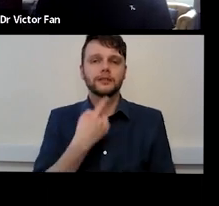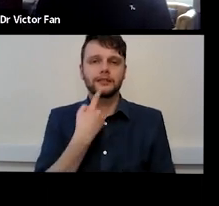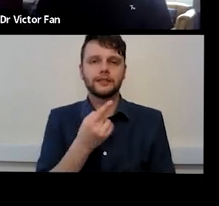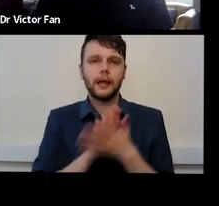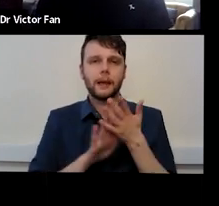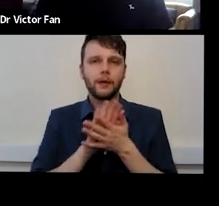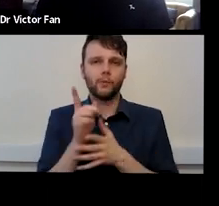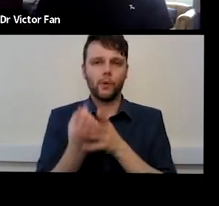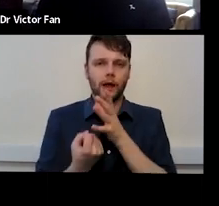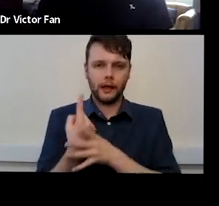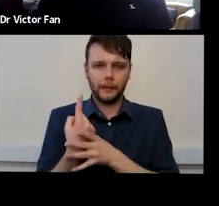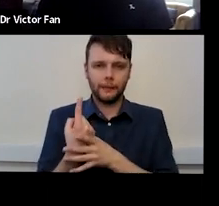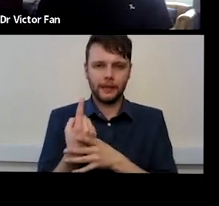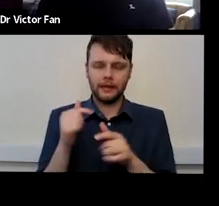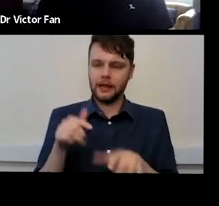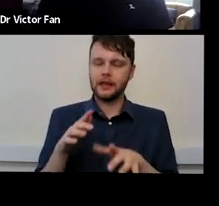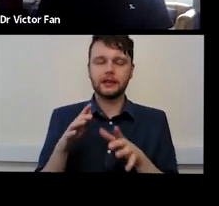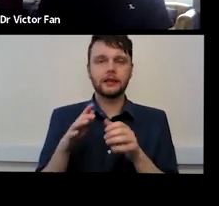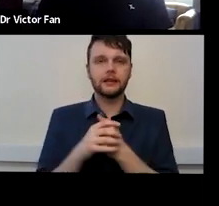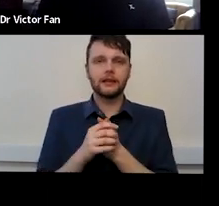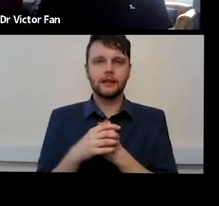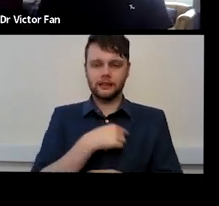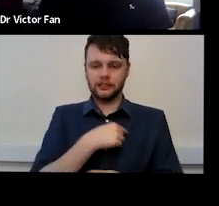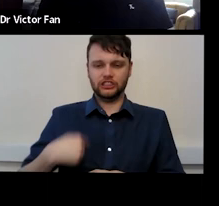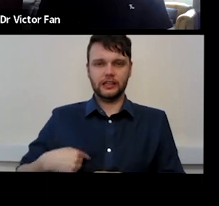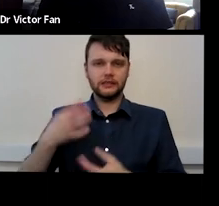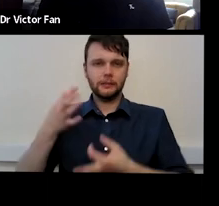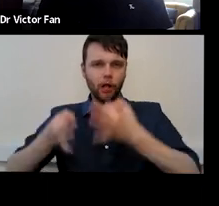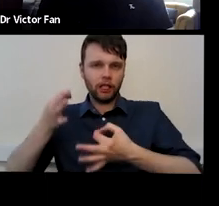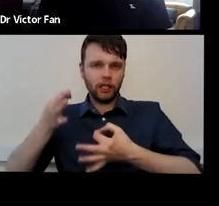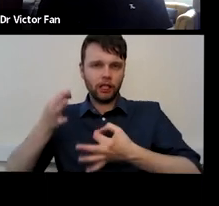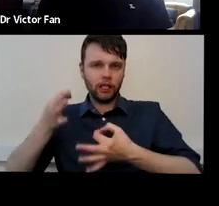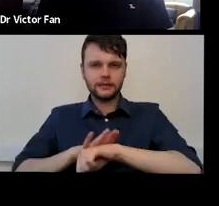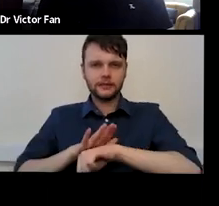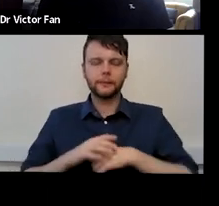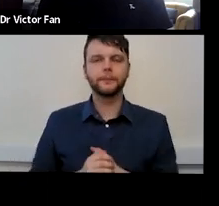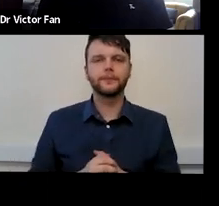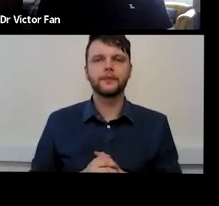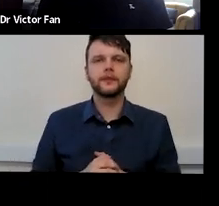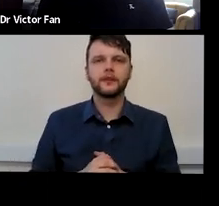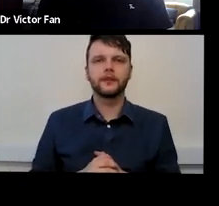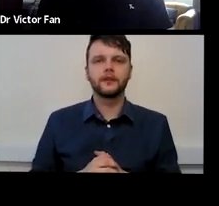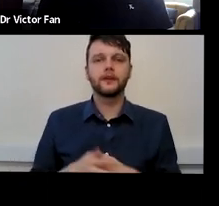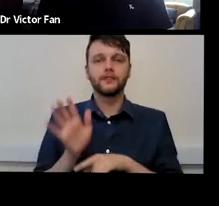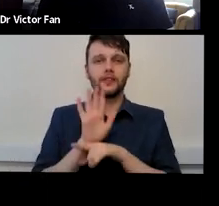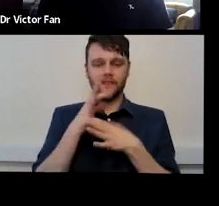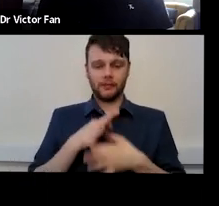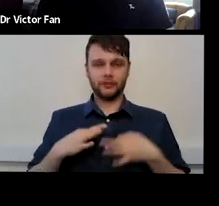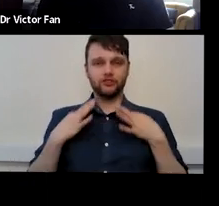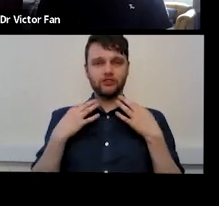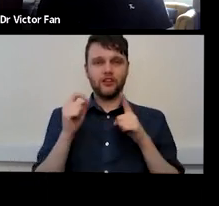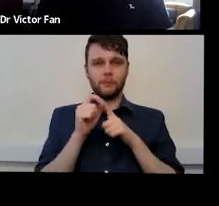was going on in this Chinese politics at that time. In the film A String of Pearls, you would notice